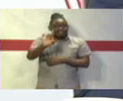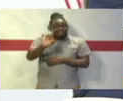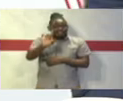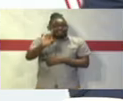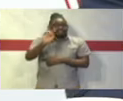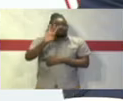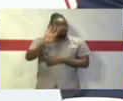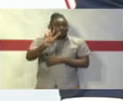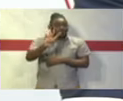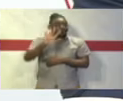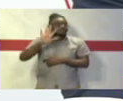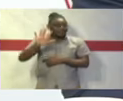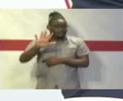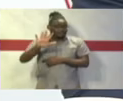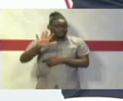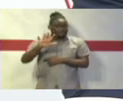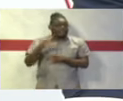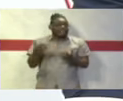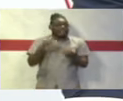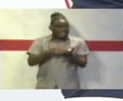181,845. That's